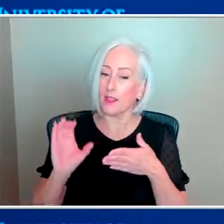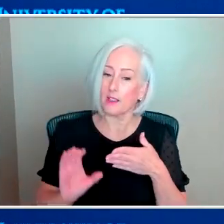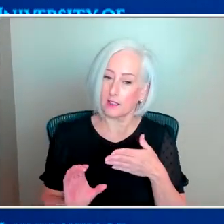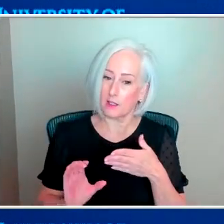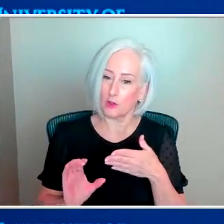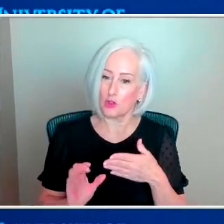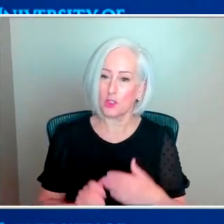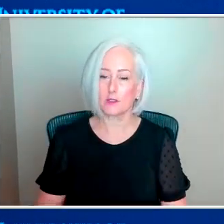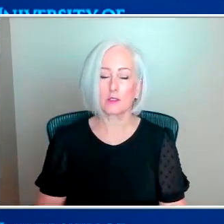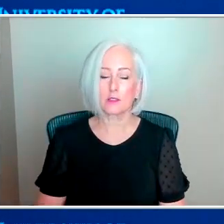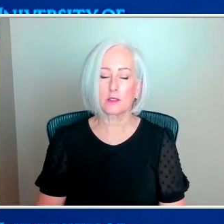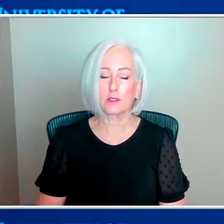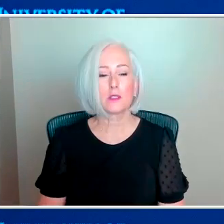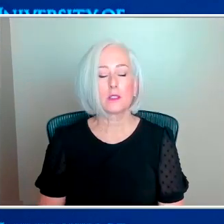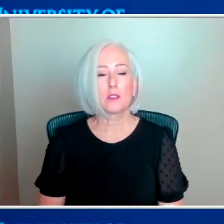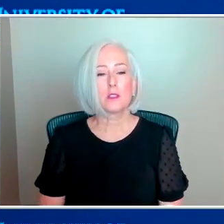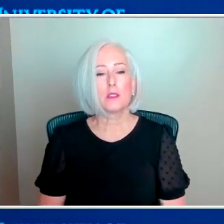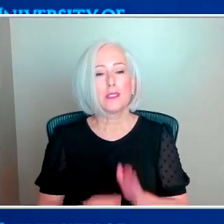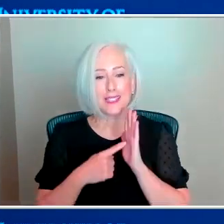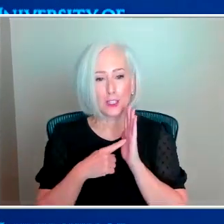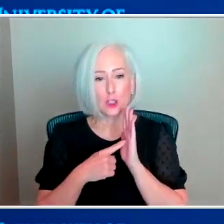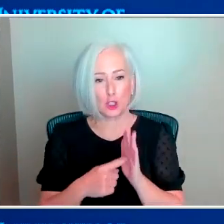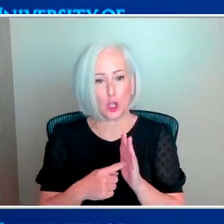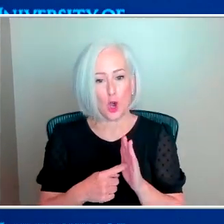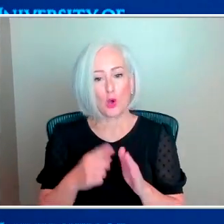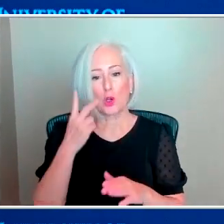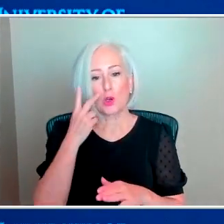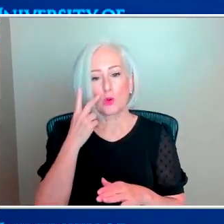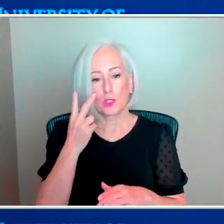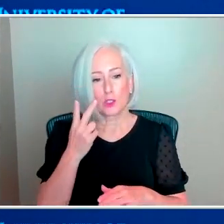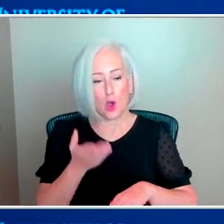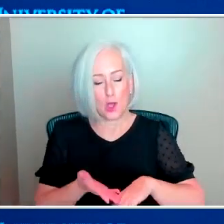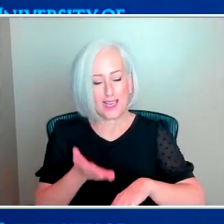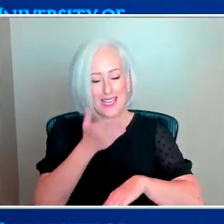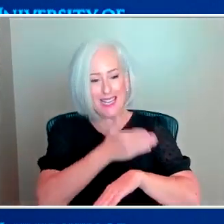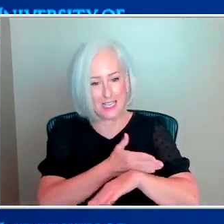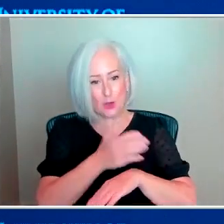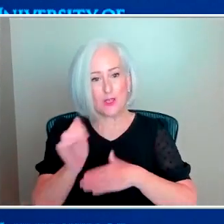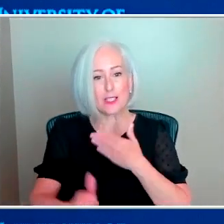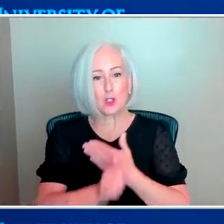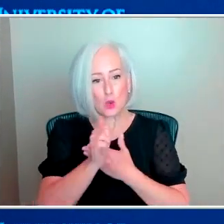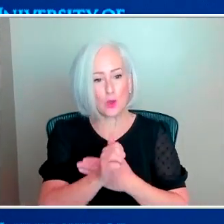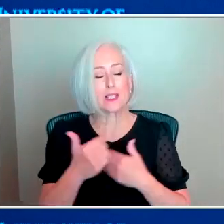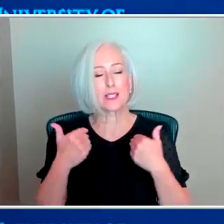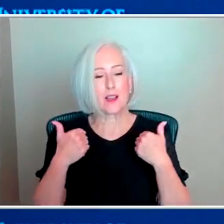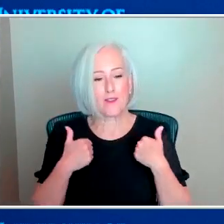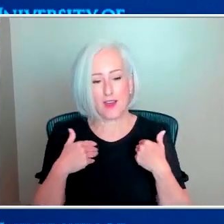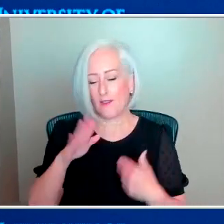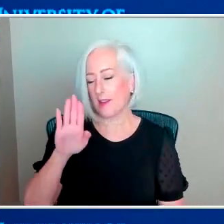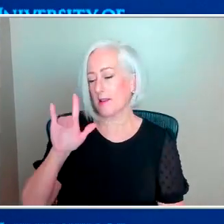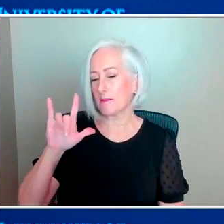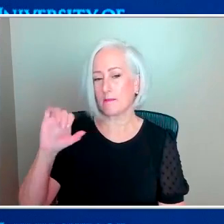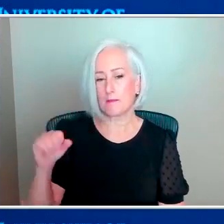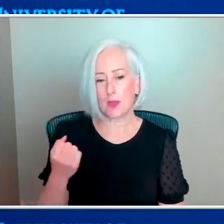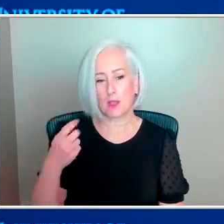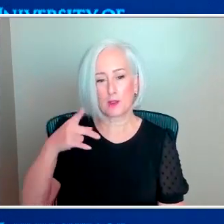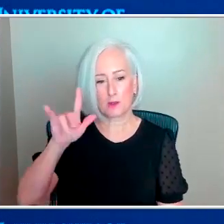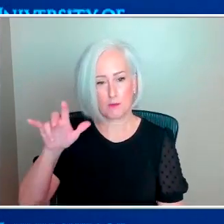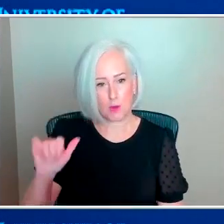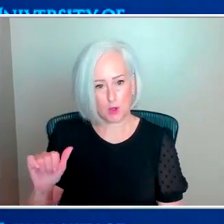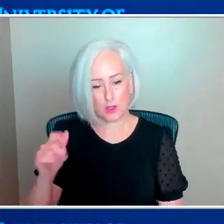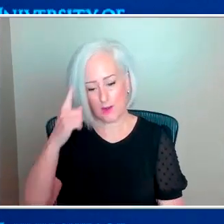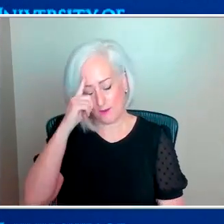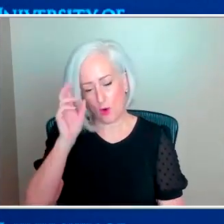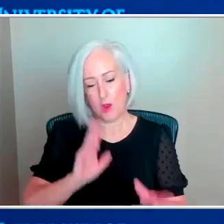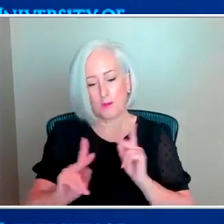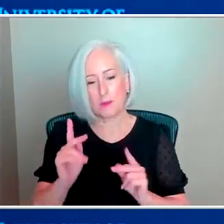did show was that there was an increased risk of having that Bell's palsy for those people that did receive vaccine, and that's whether it was